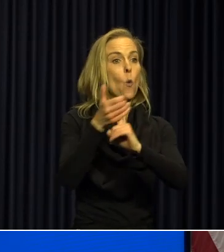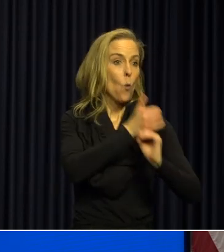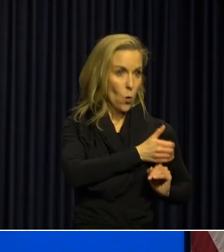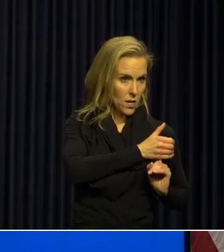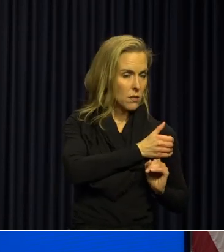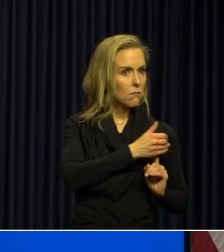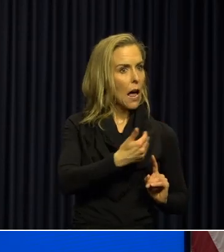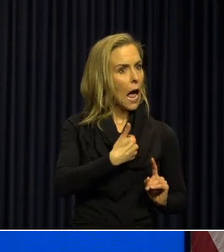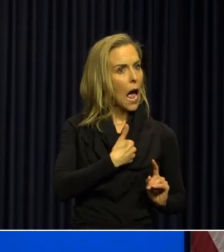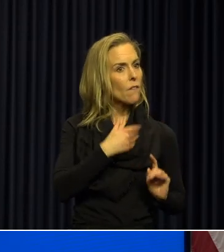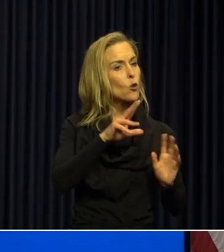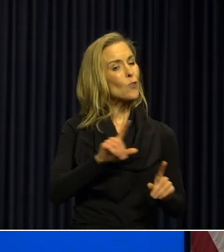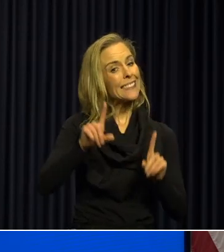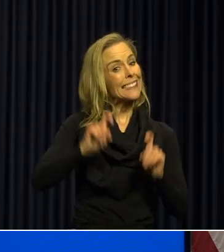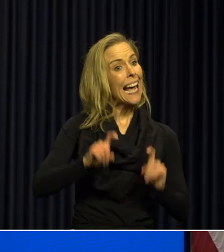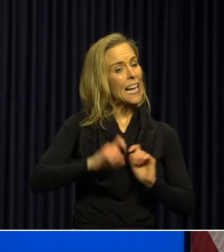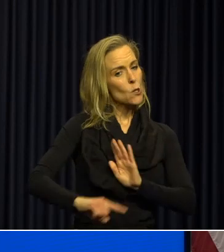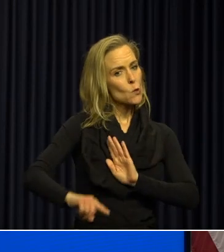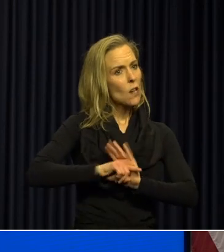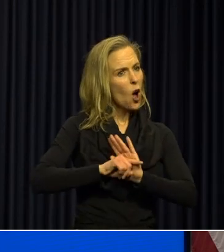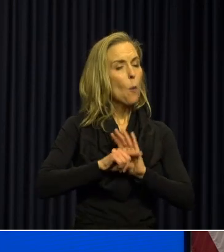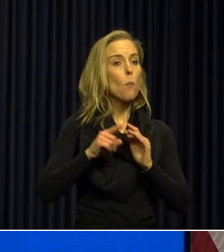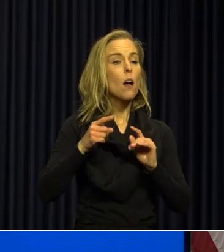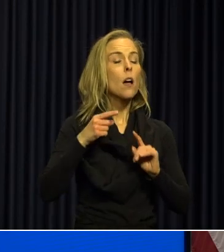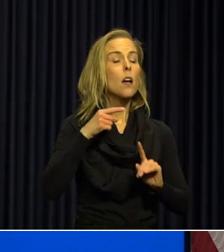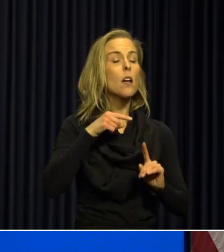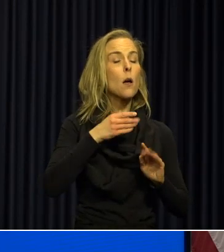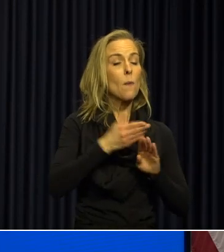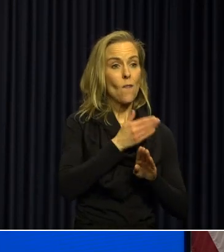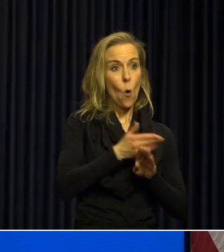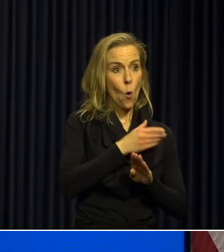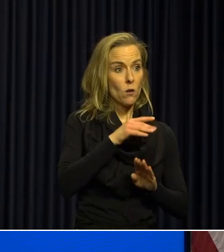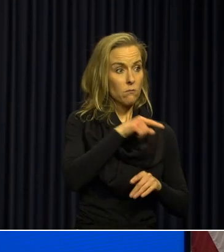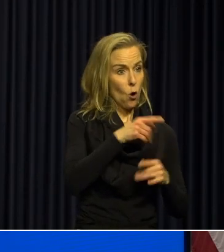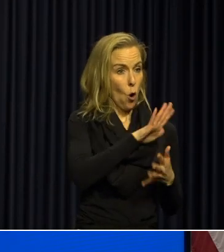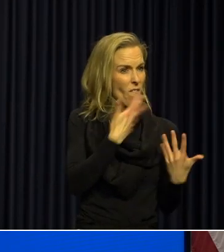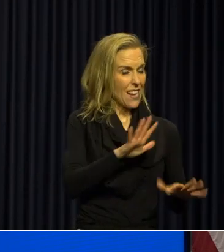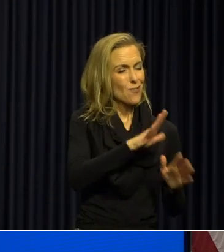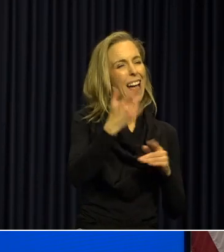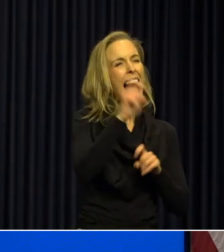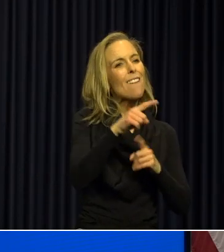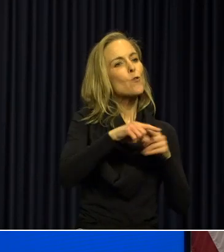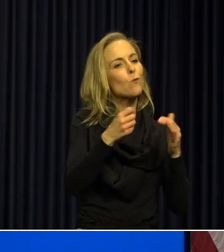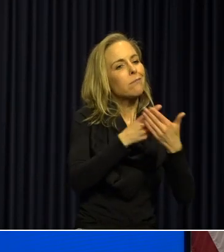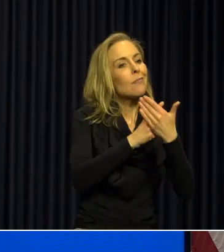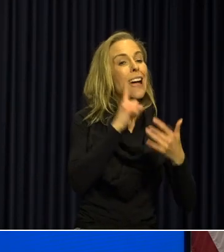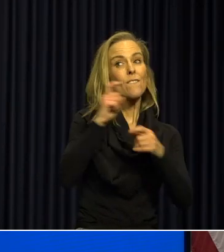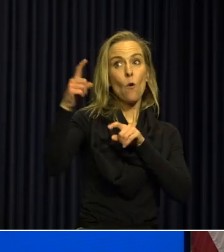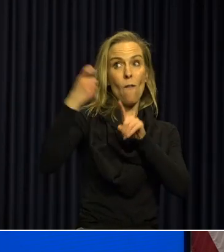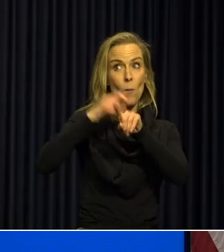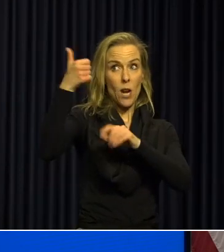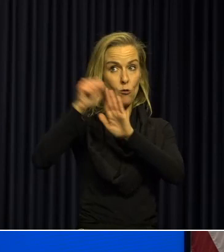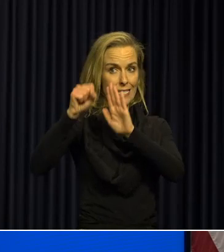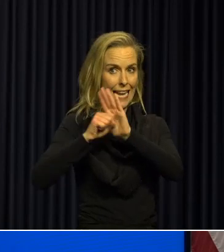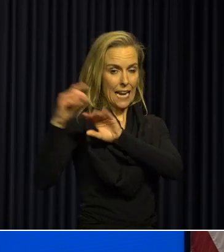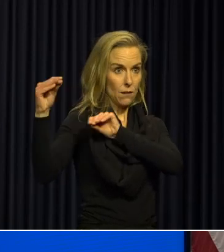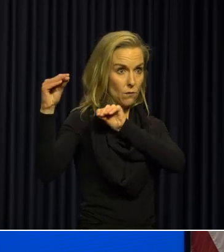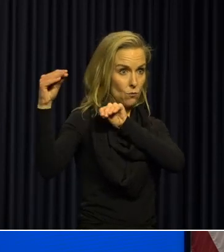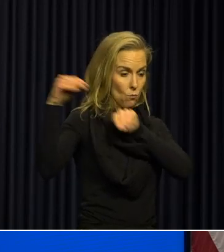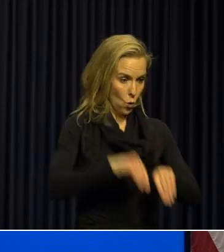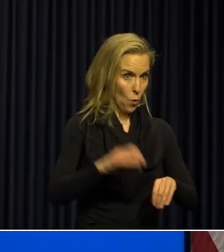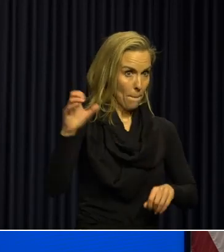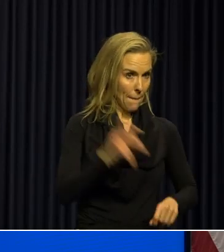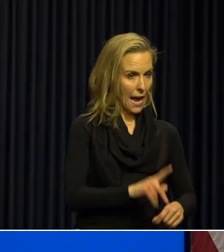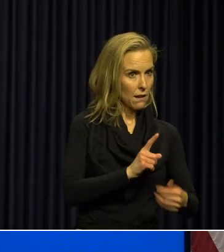negative test result before her quarantine days were up. Is she allowed, I guess, to still do social distancing and everything else